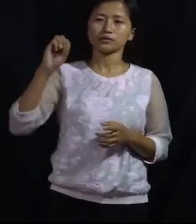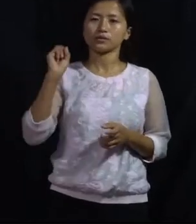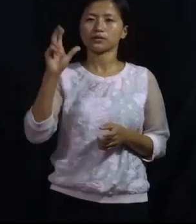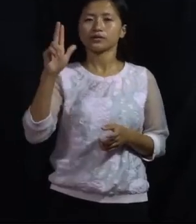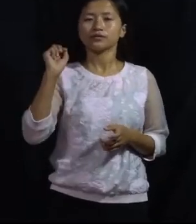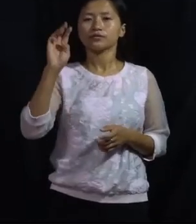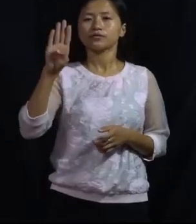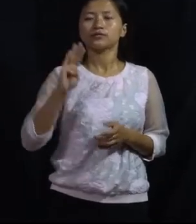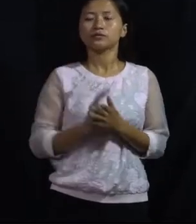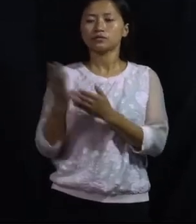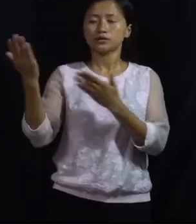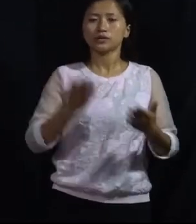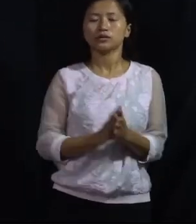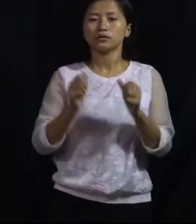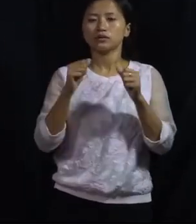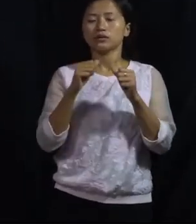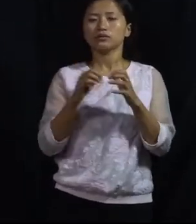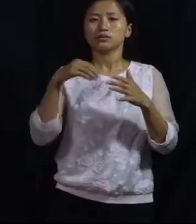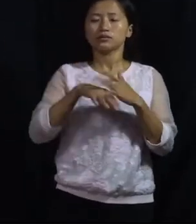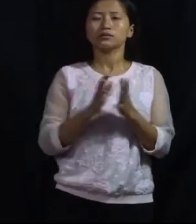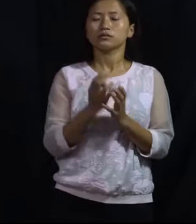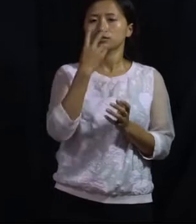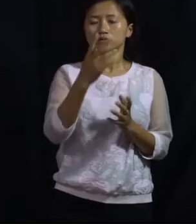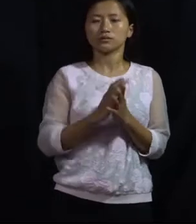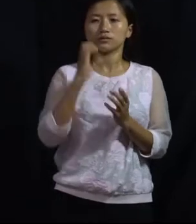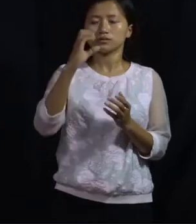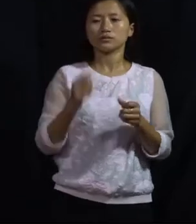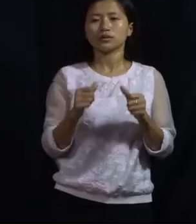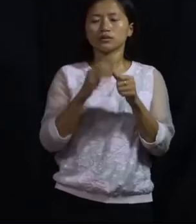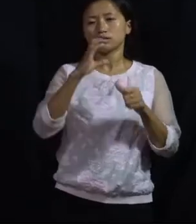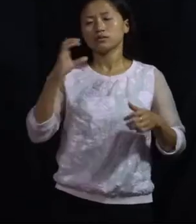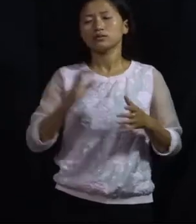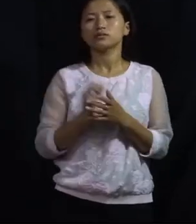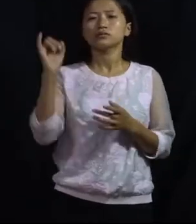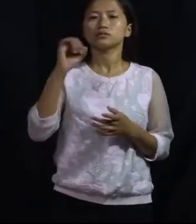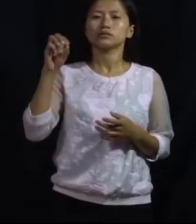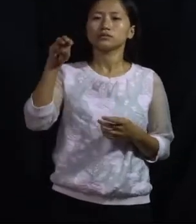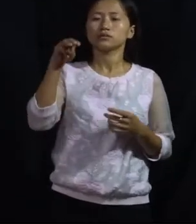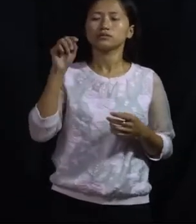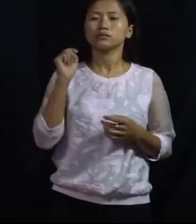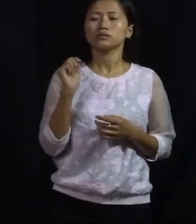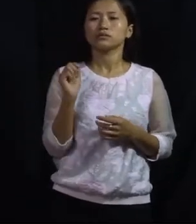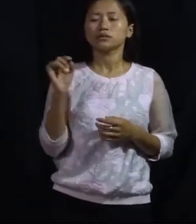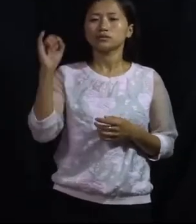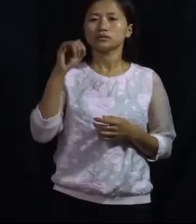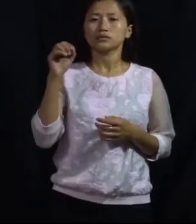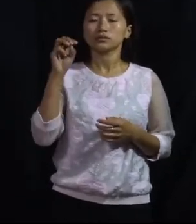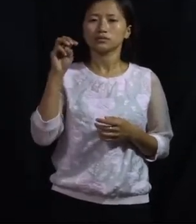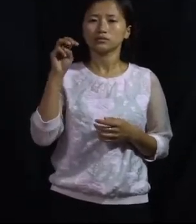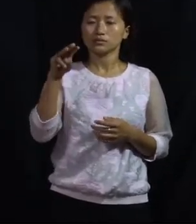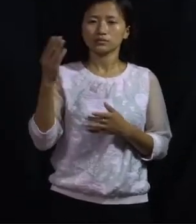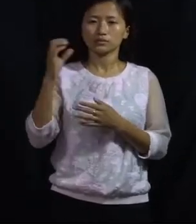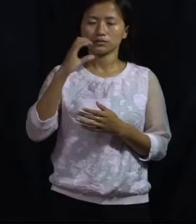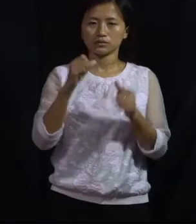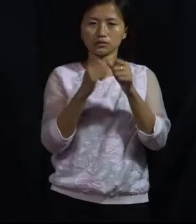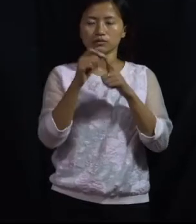is brought in by A. To C's capital account, that is 6,000 capital that is being brought